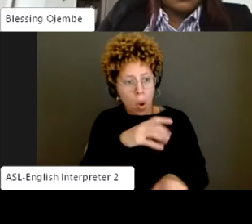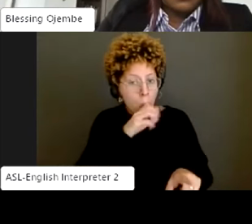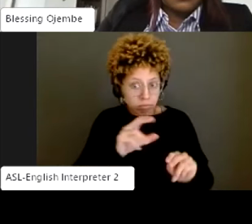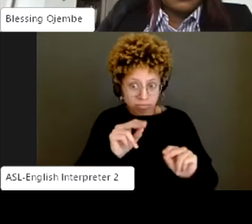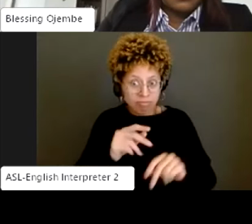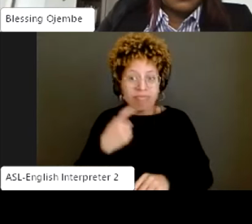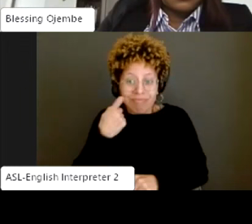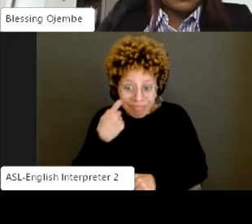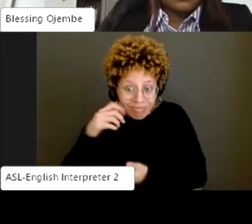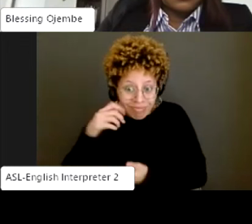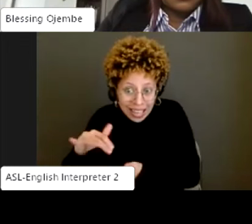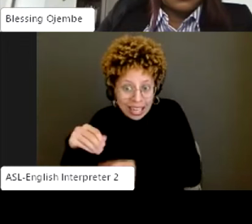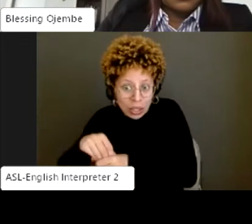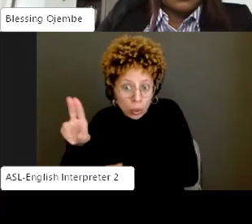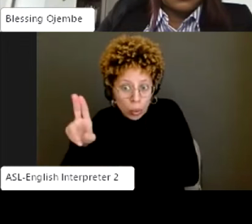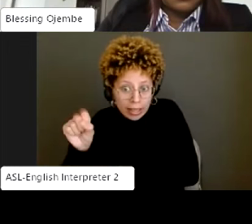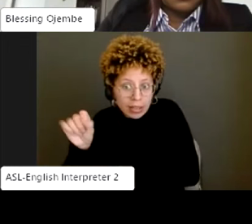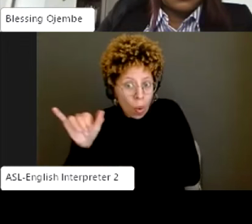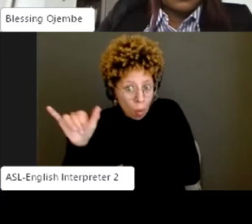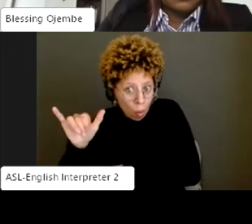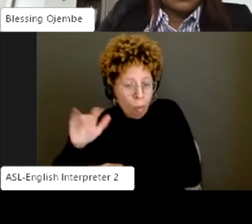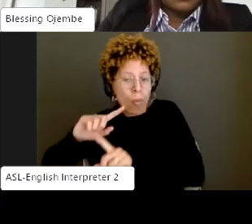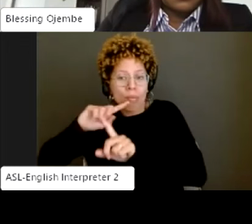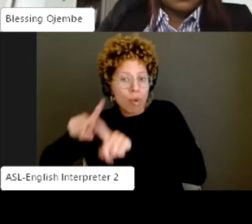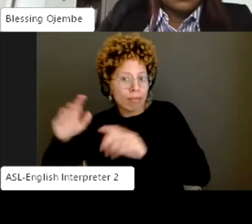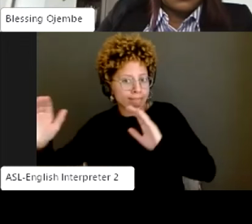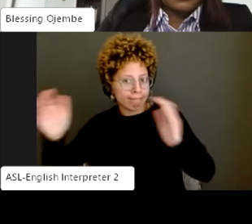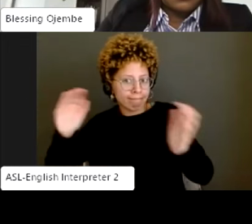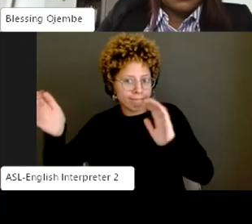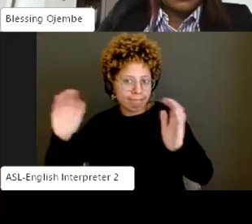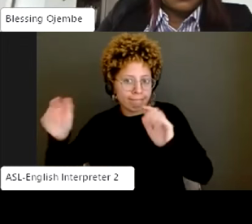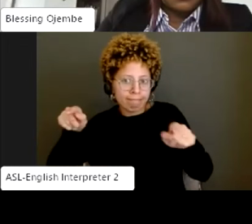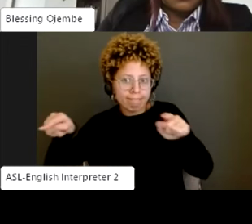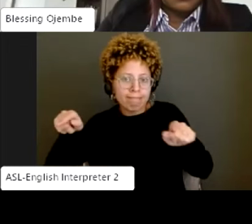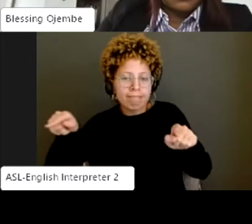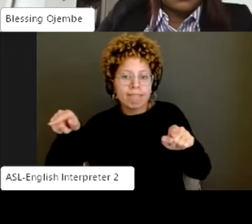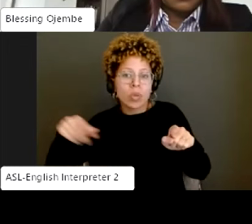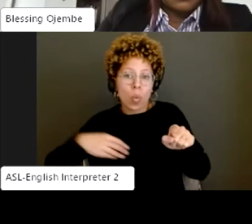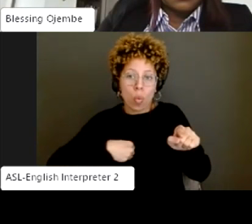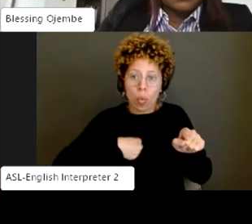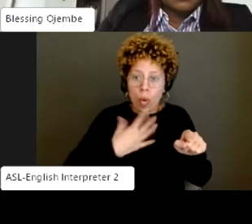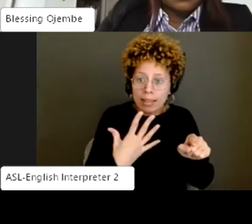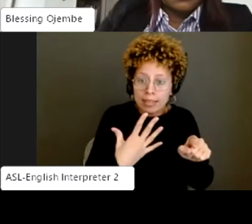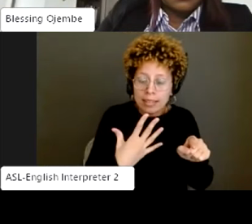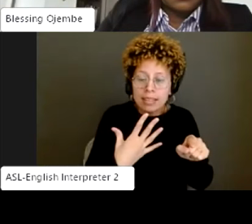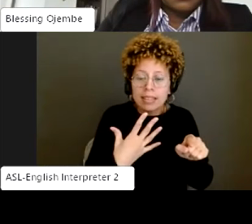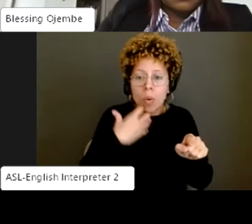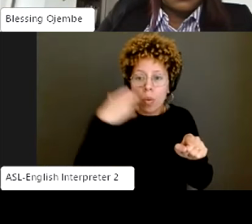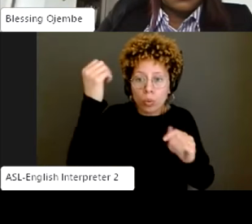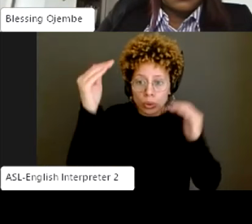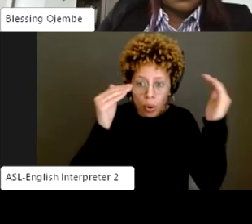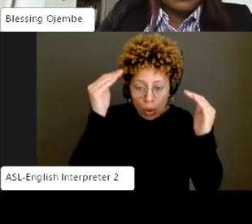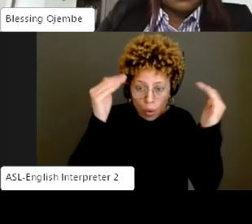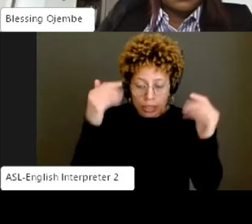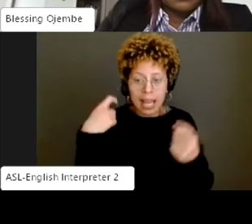done in the US also reported a comparison between white older adults,